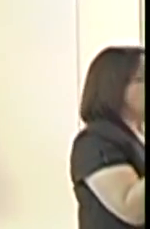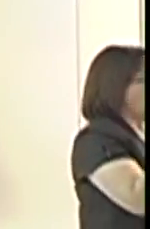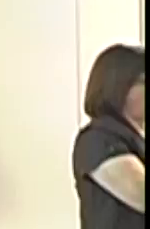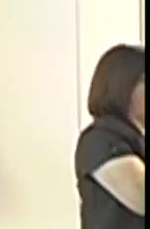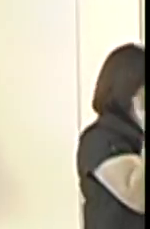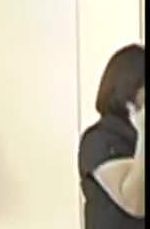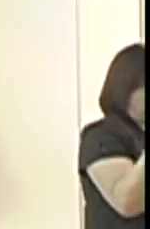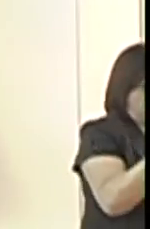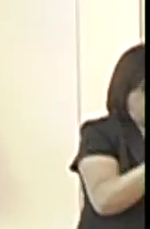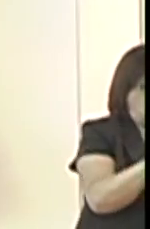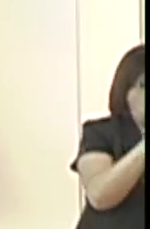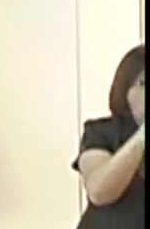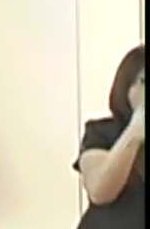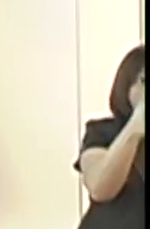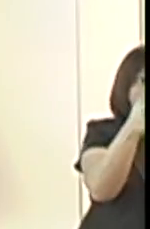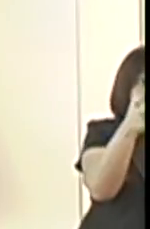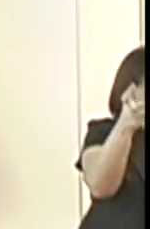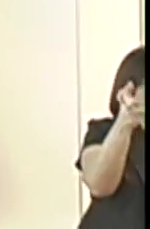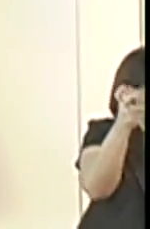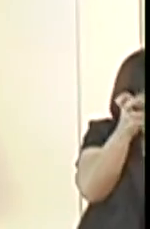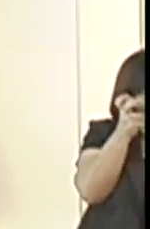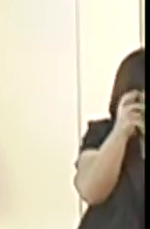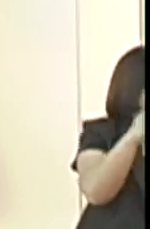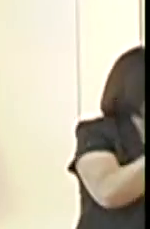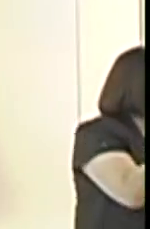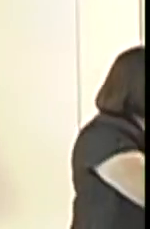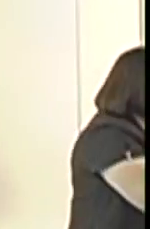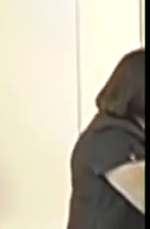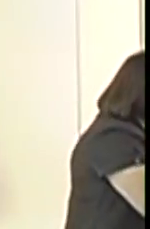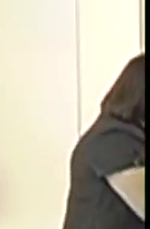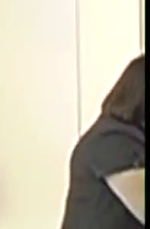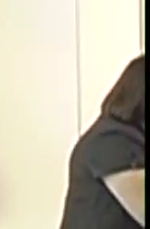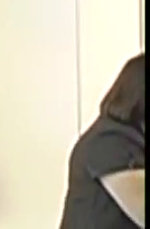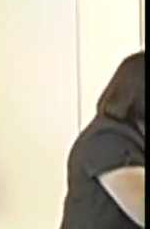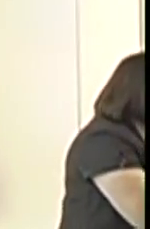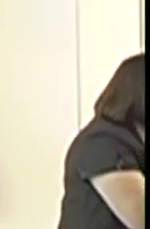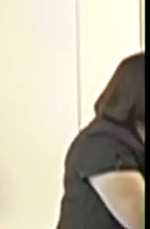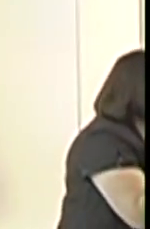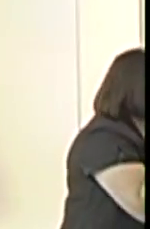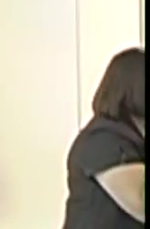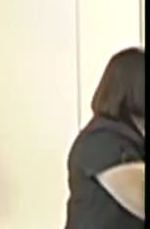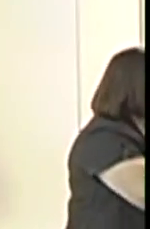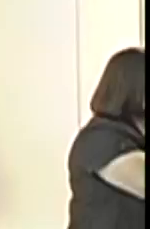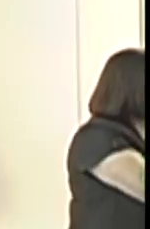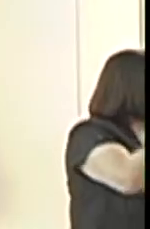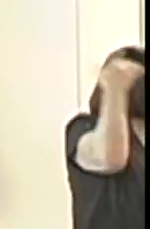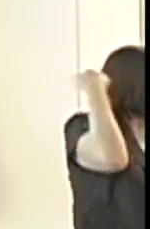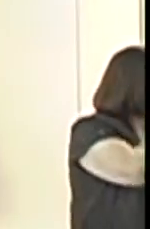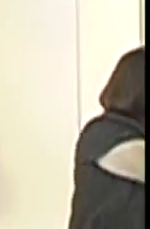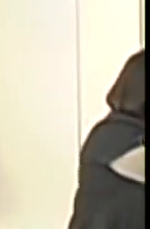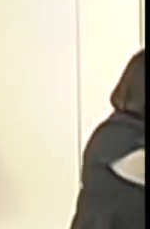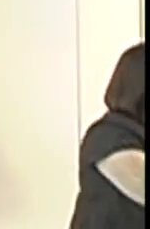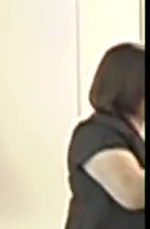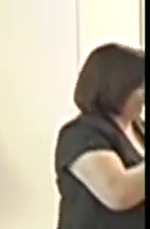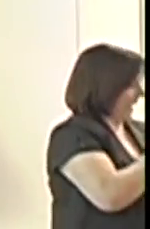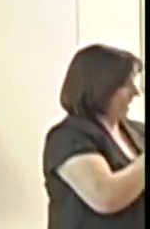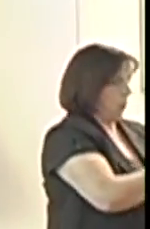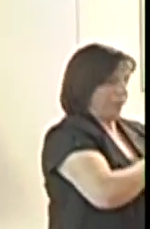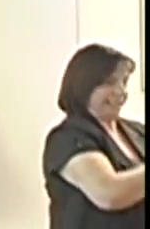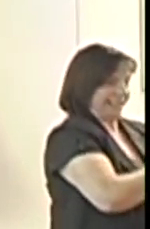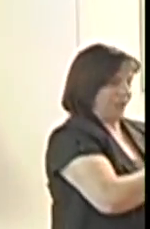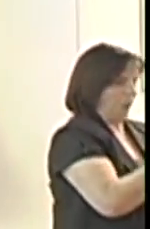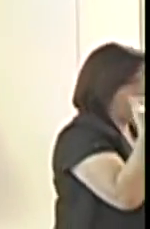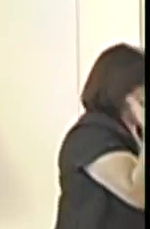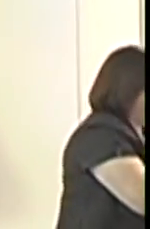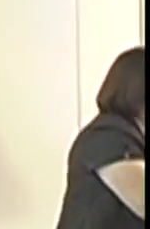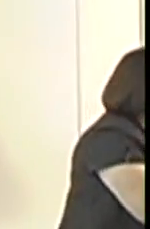channels, that signs and reference, however, compete for a single visual channel. Yet we see very